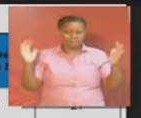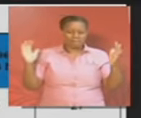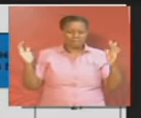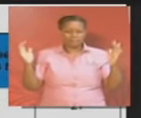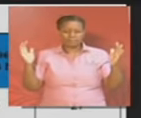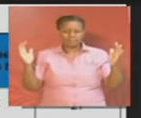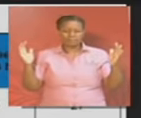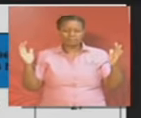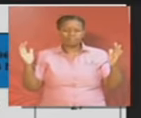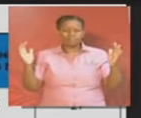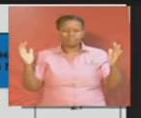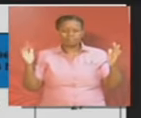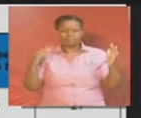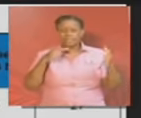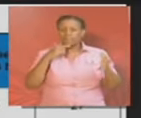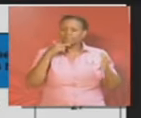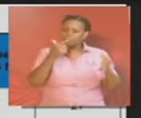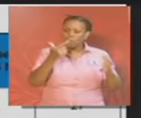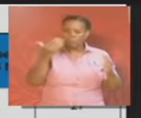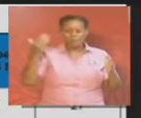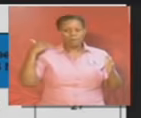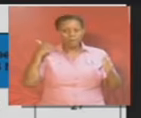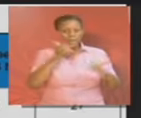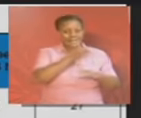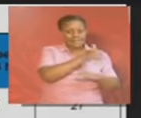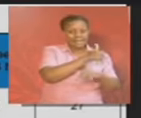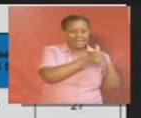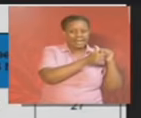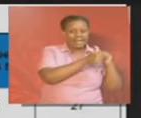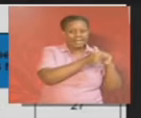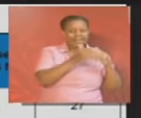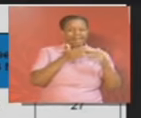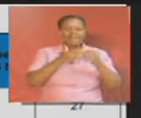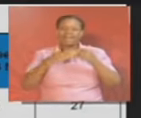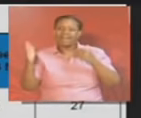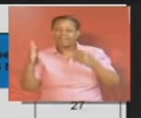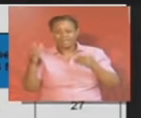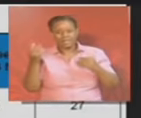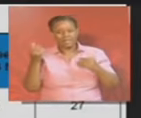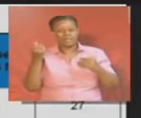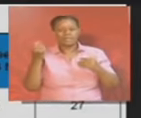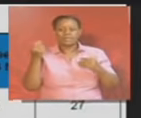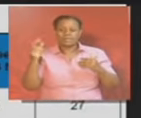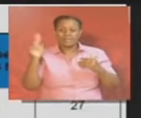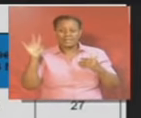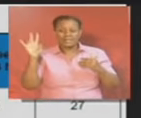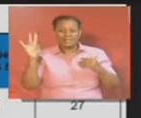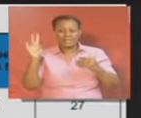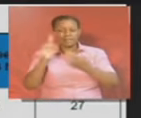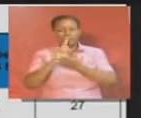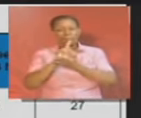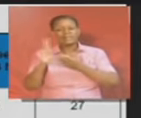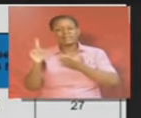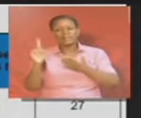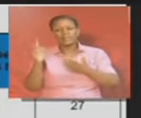mentioned earlier, compared to 27 during epidemiological weeks 12 and 13. The total number